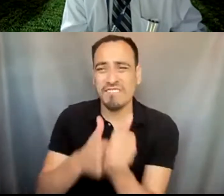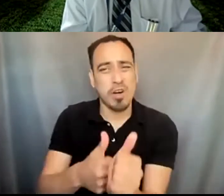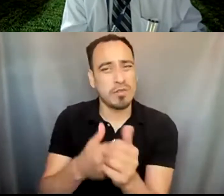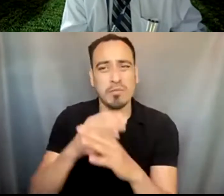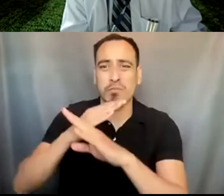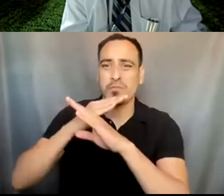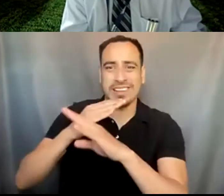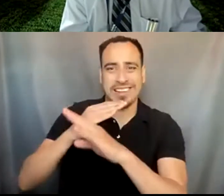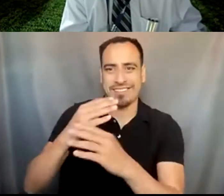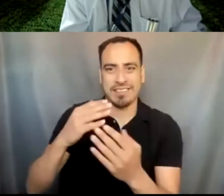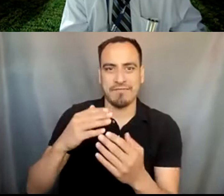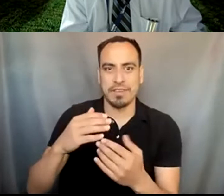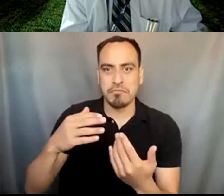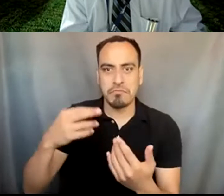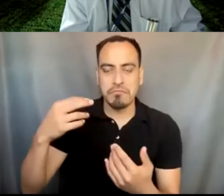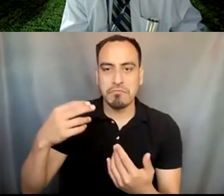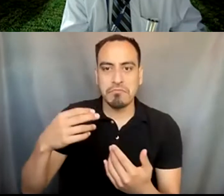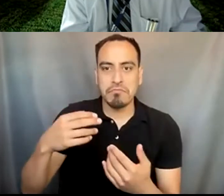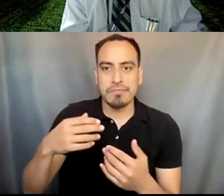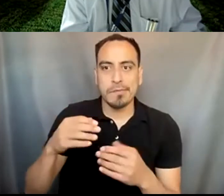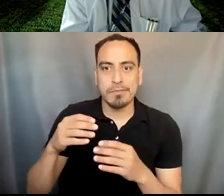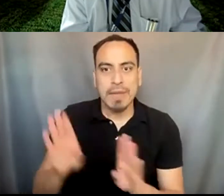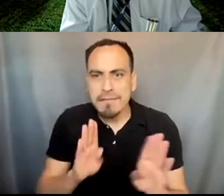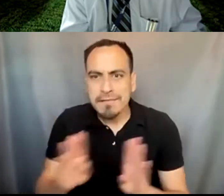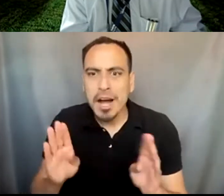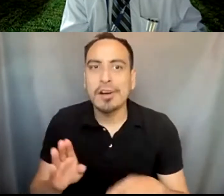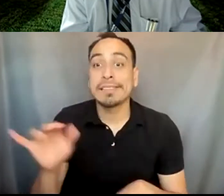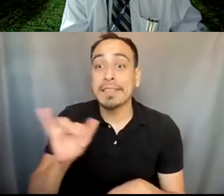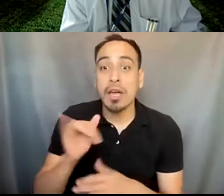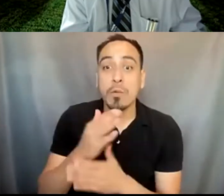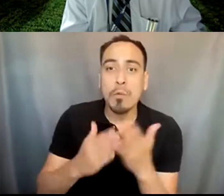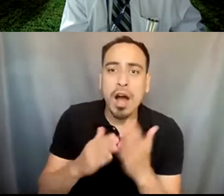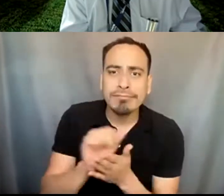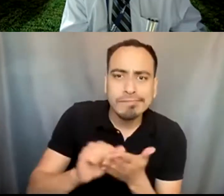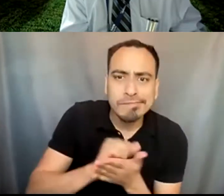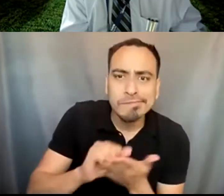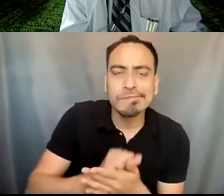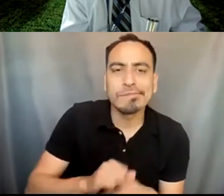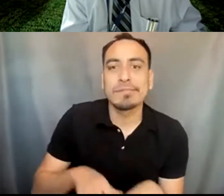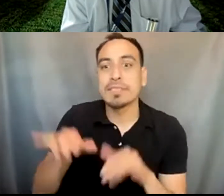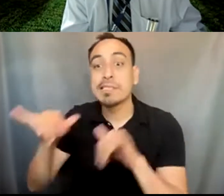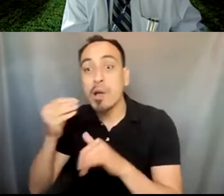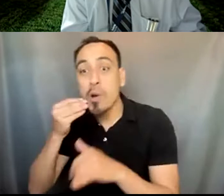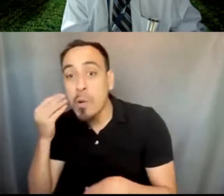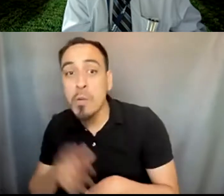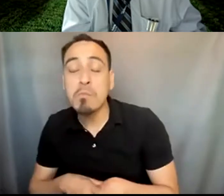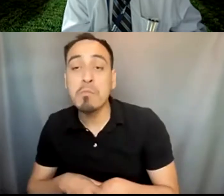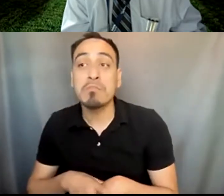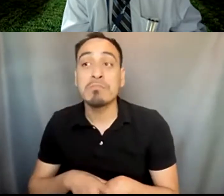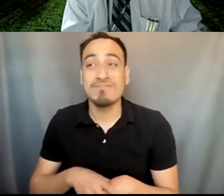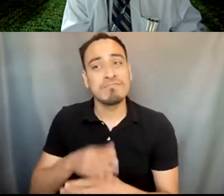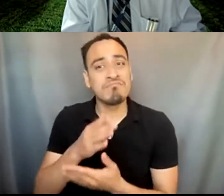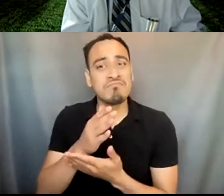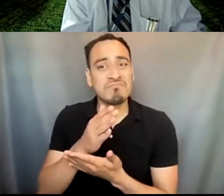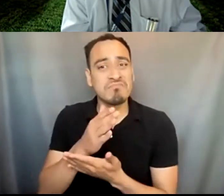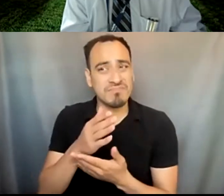you're sick, stay home, wash your hands. And I know that there have been some changes with guidance for masking, so